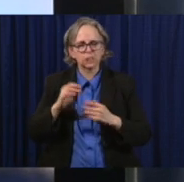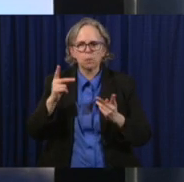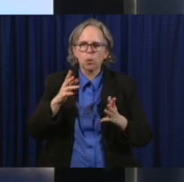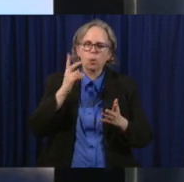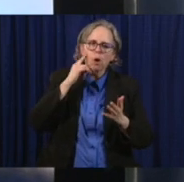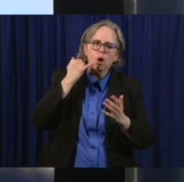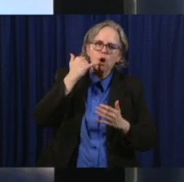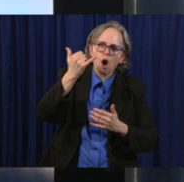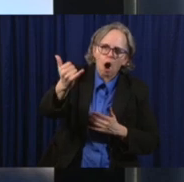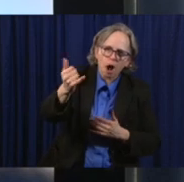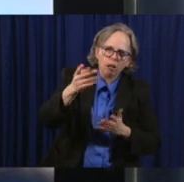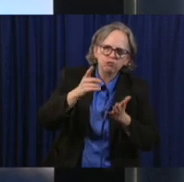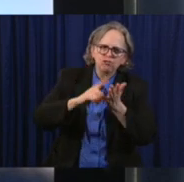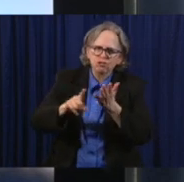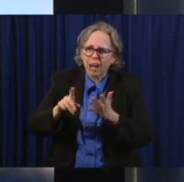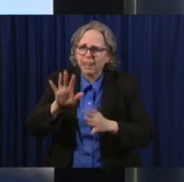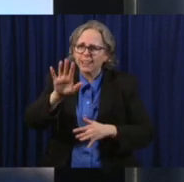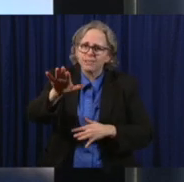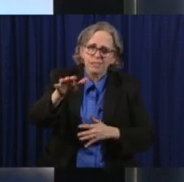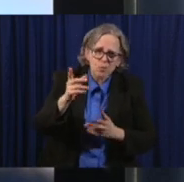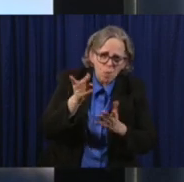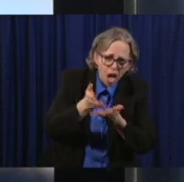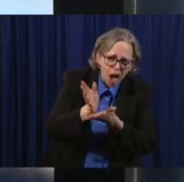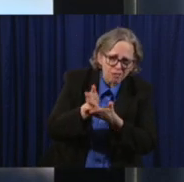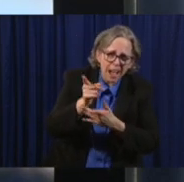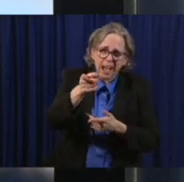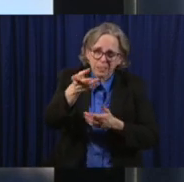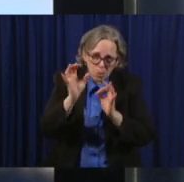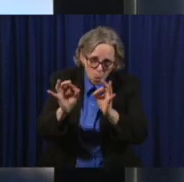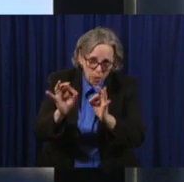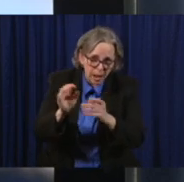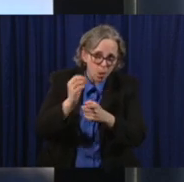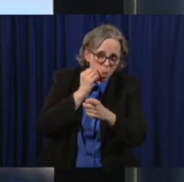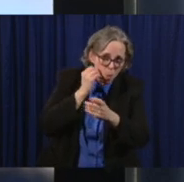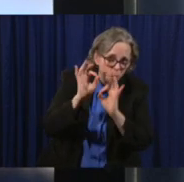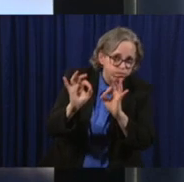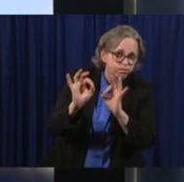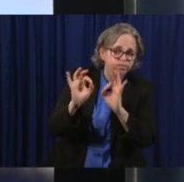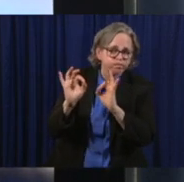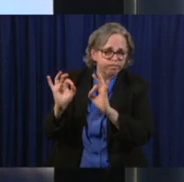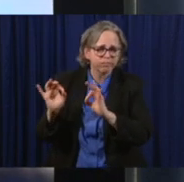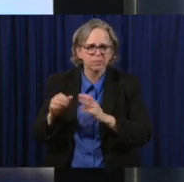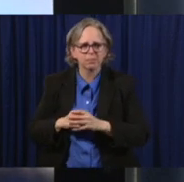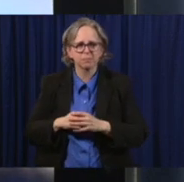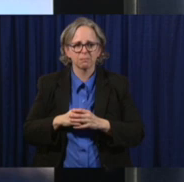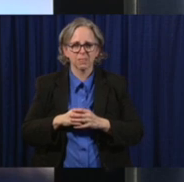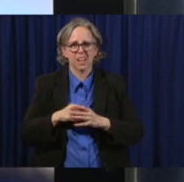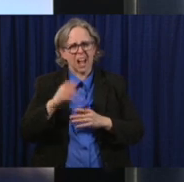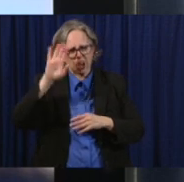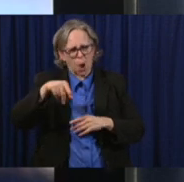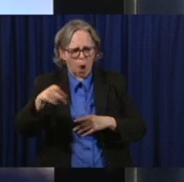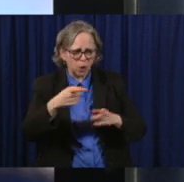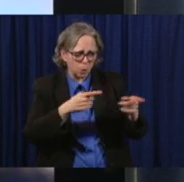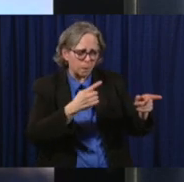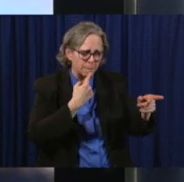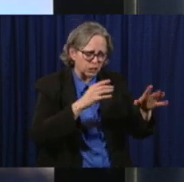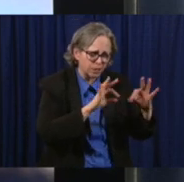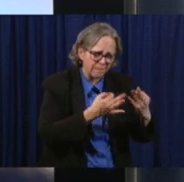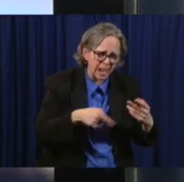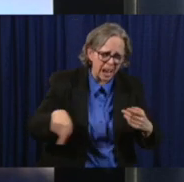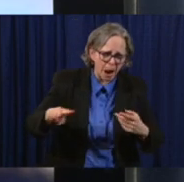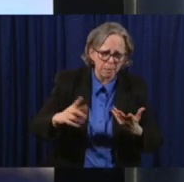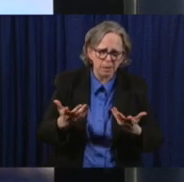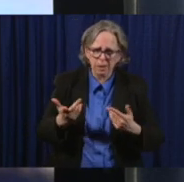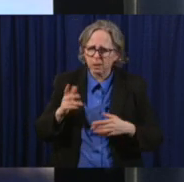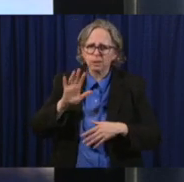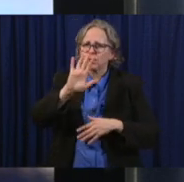had many people, not even just within facilities, but also within community, that because of the guidance that we've provided and